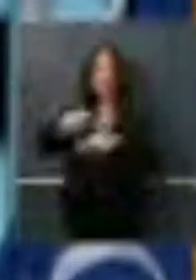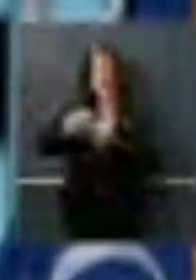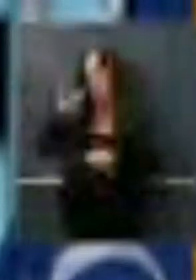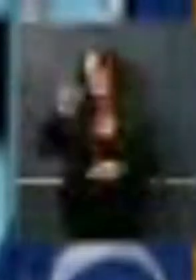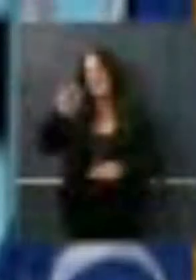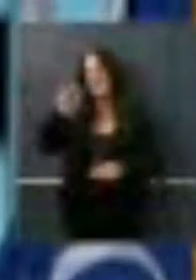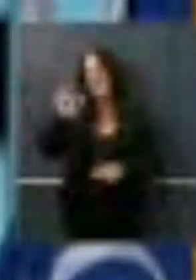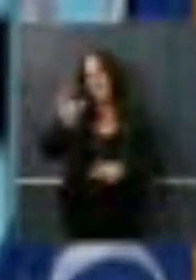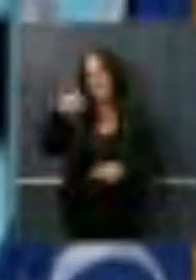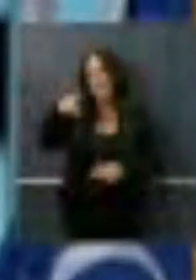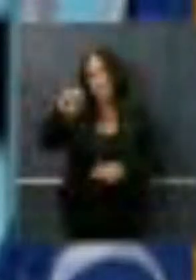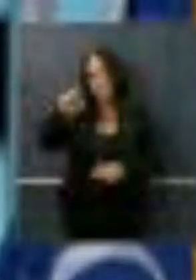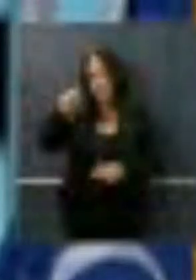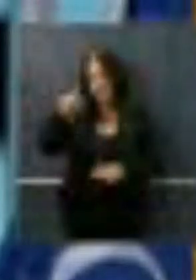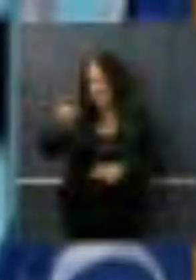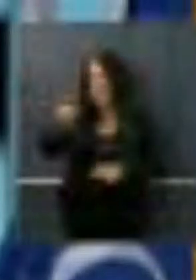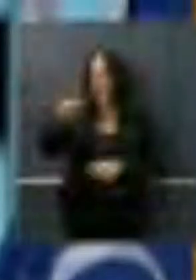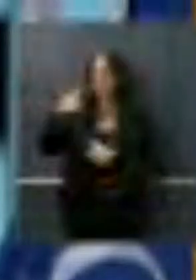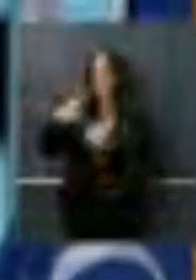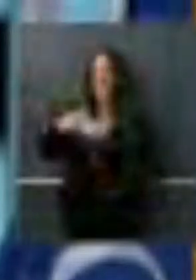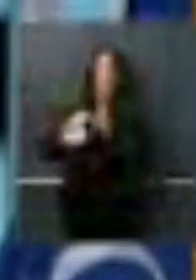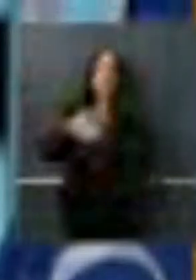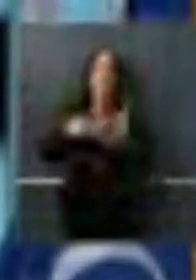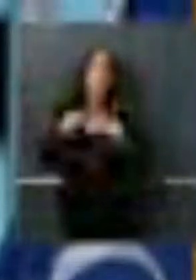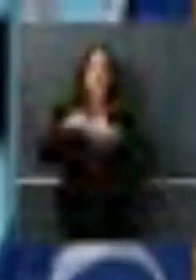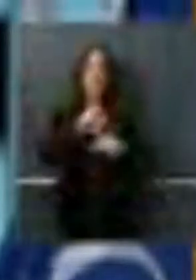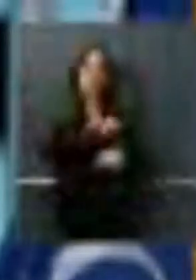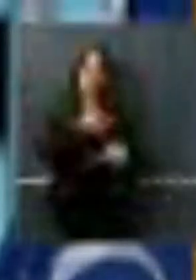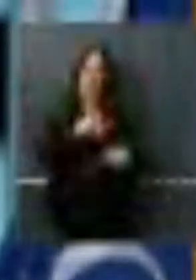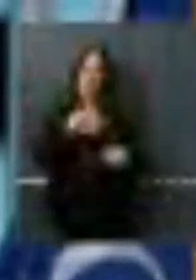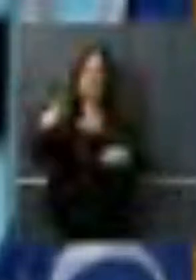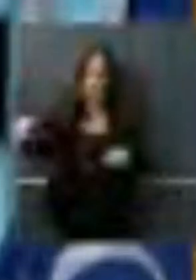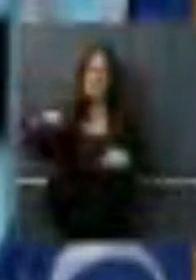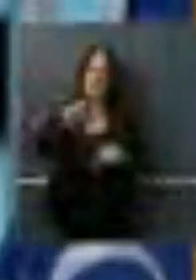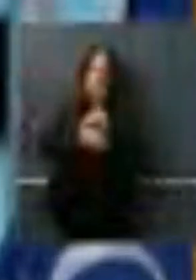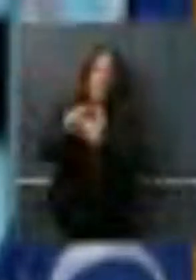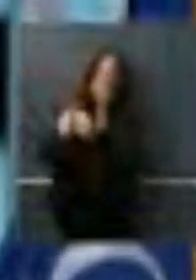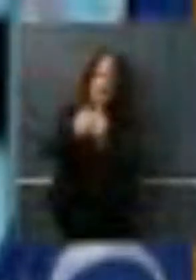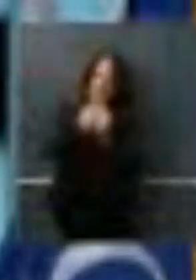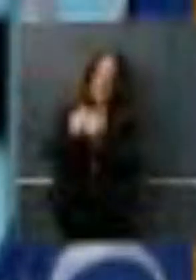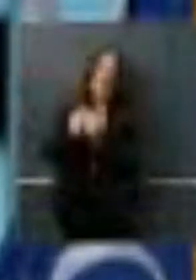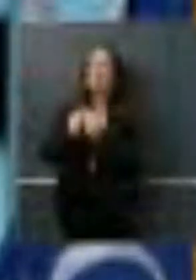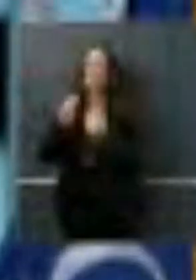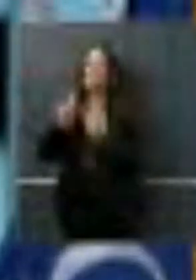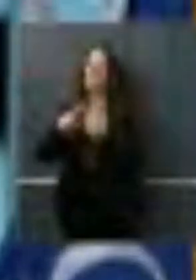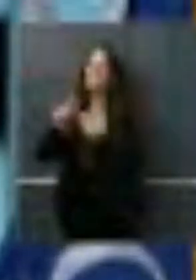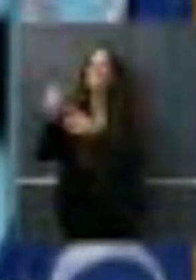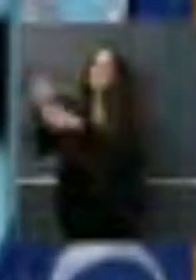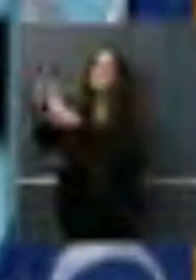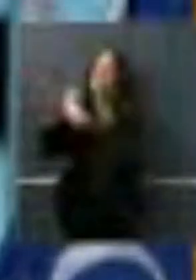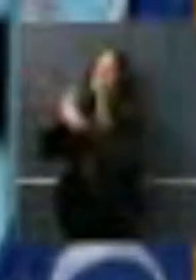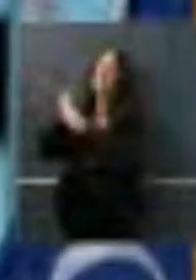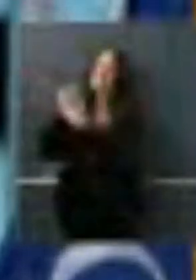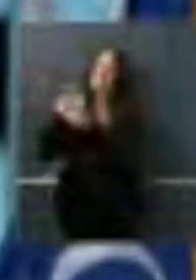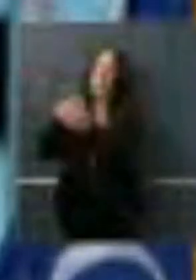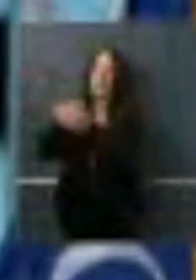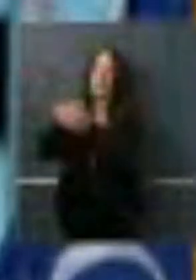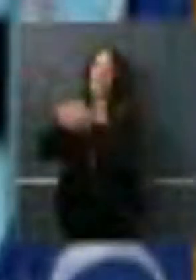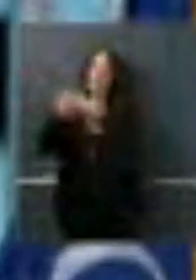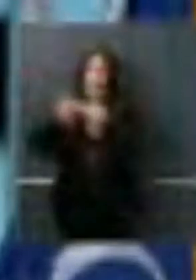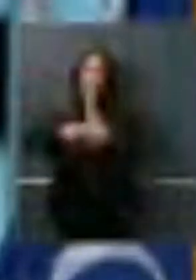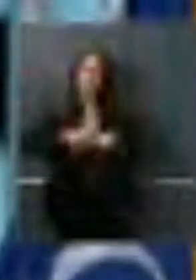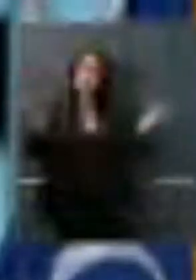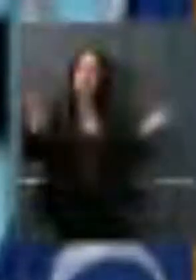this new stimulus where we'll see more PPP money. This is that loan program and forgiveness program for